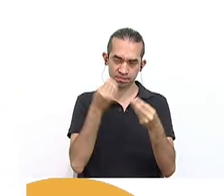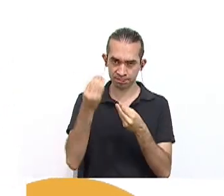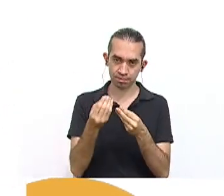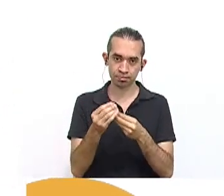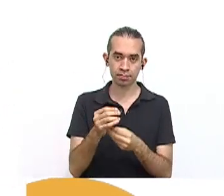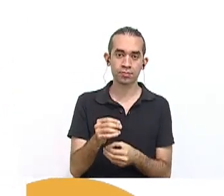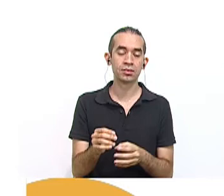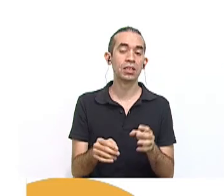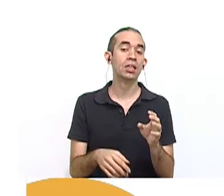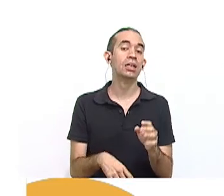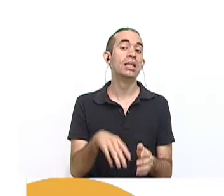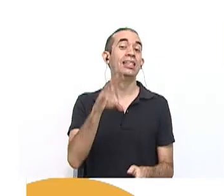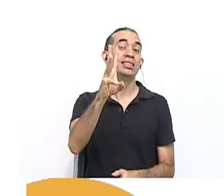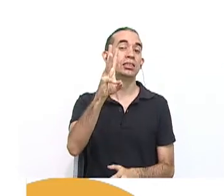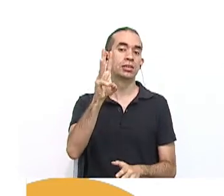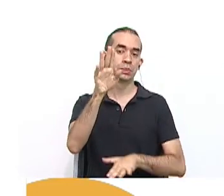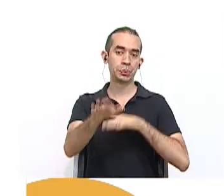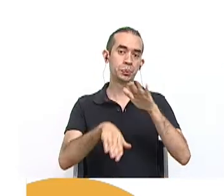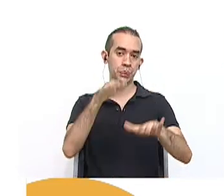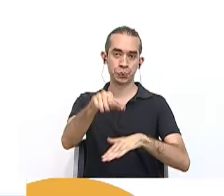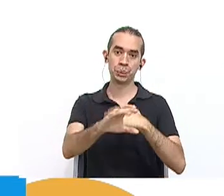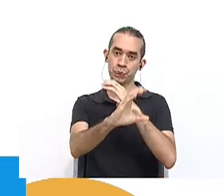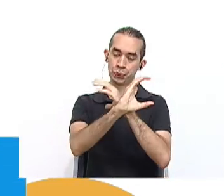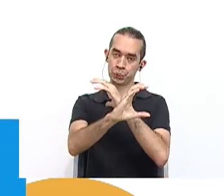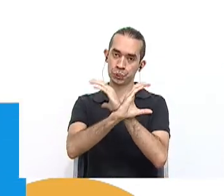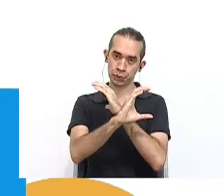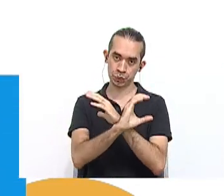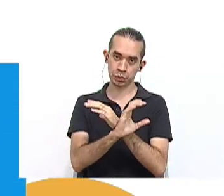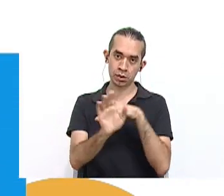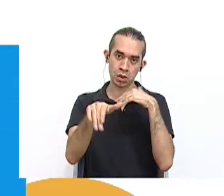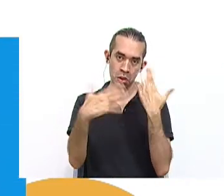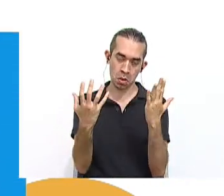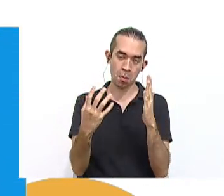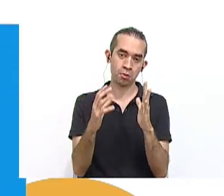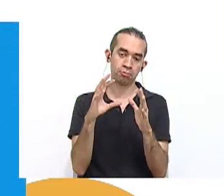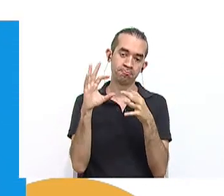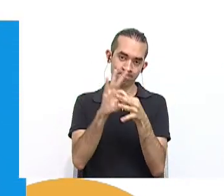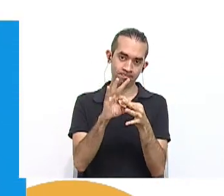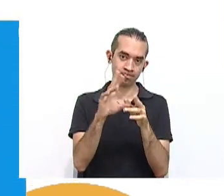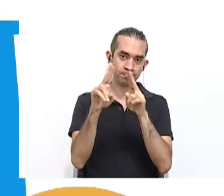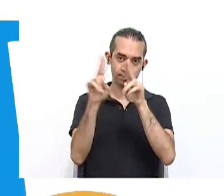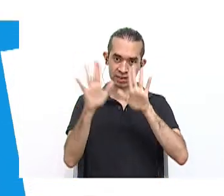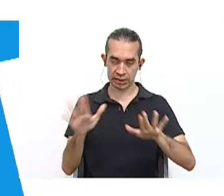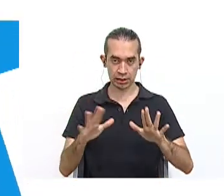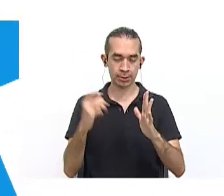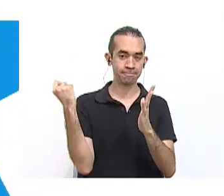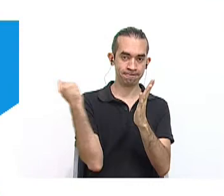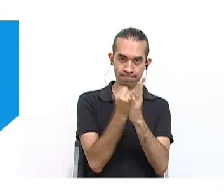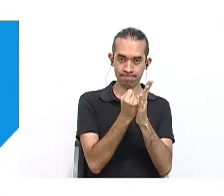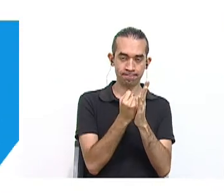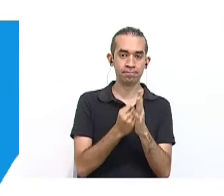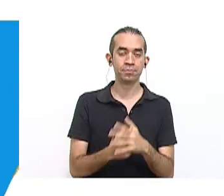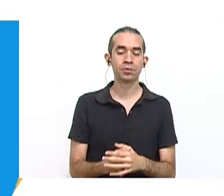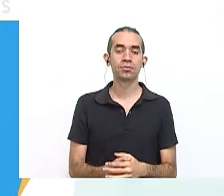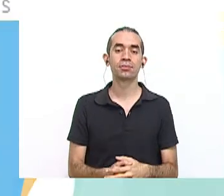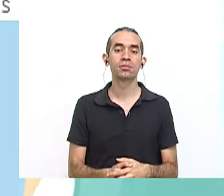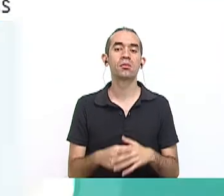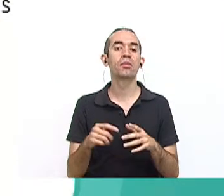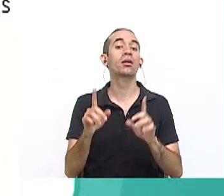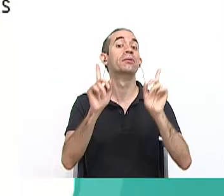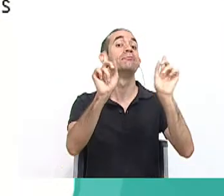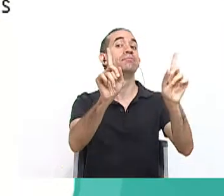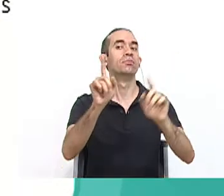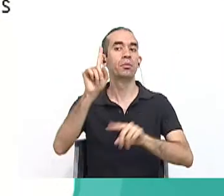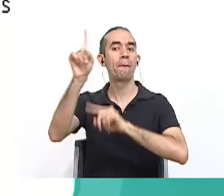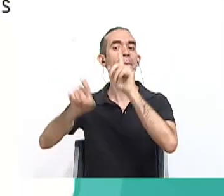6 steps to be careful about the digital footprint, okay? Before that, let's look at the questions that I have for